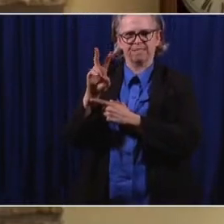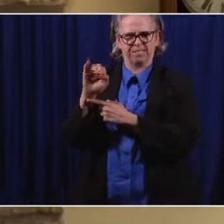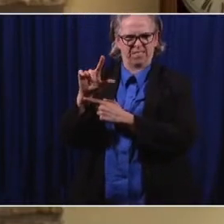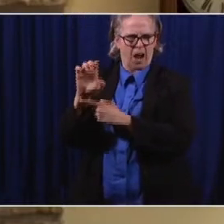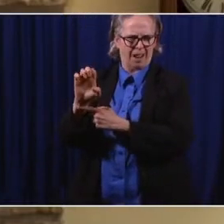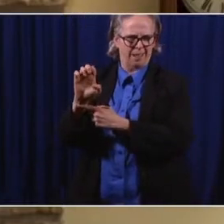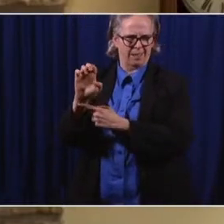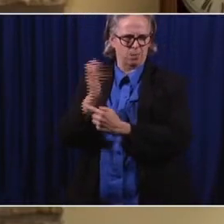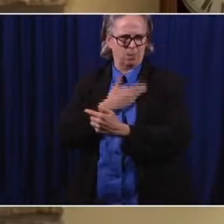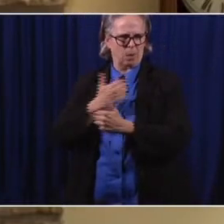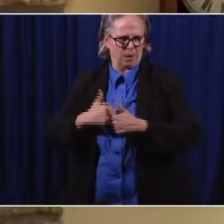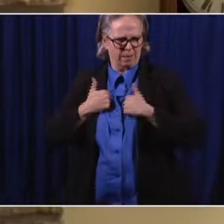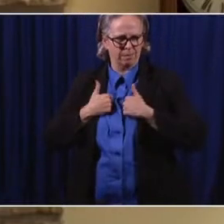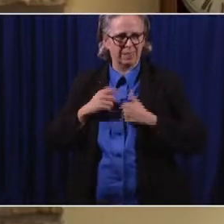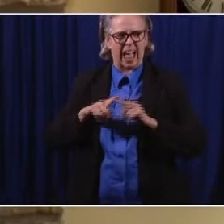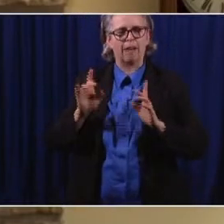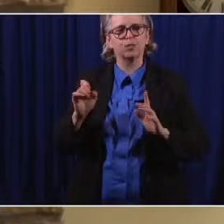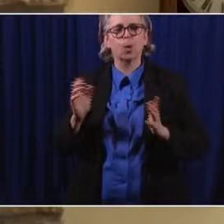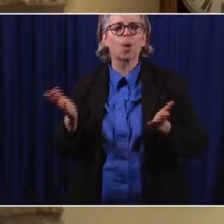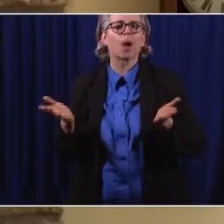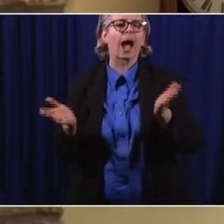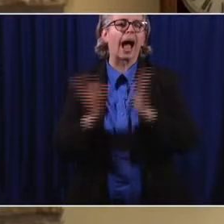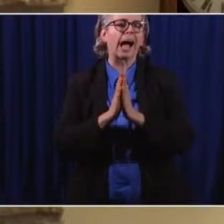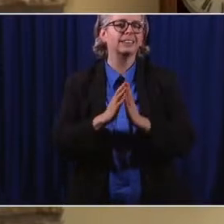check with Fran.